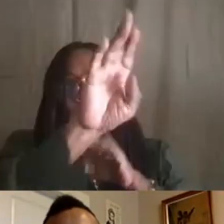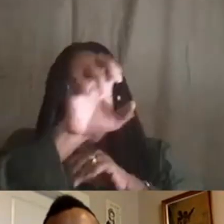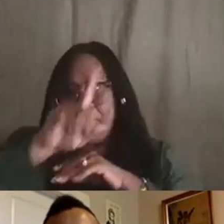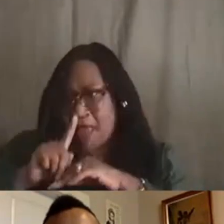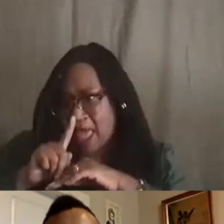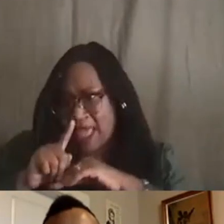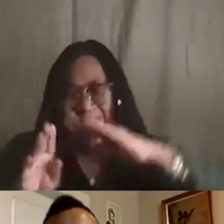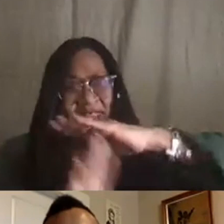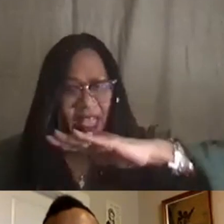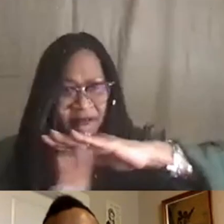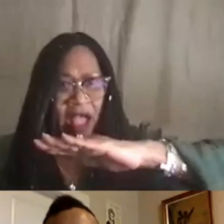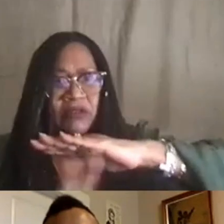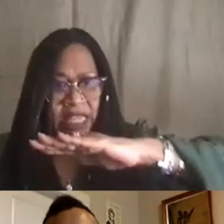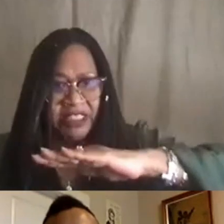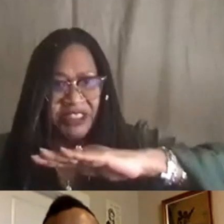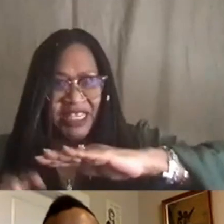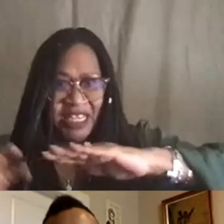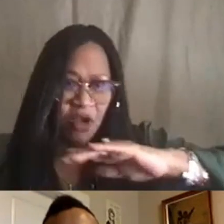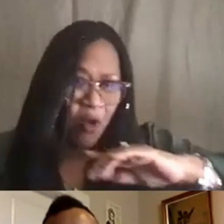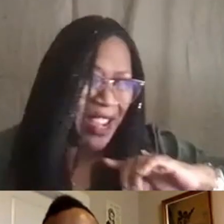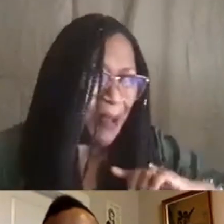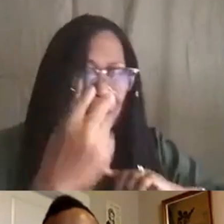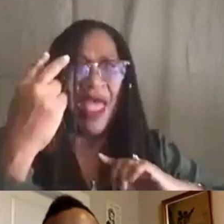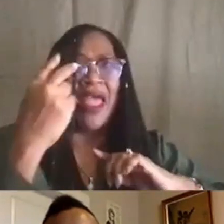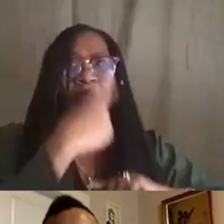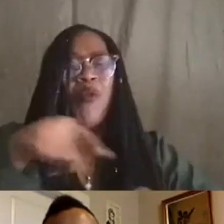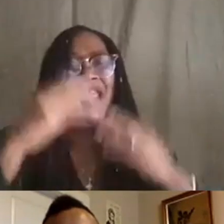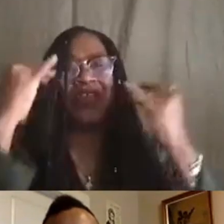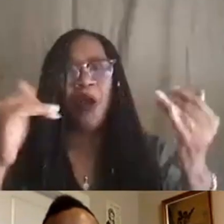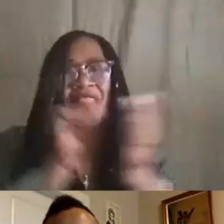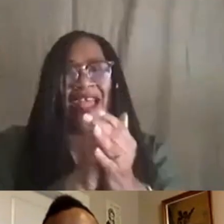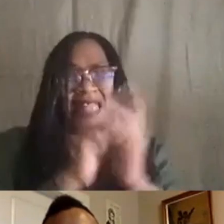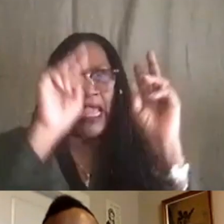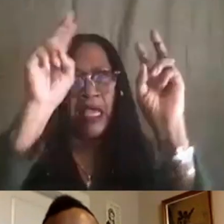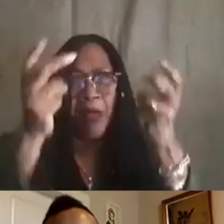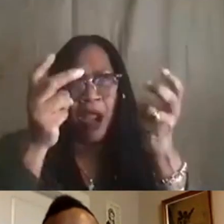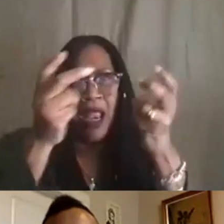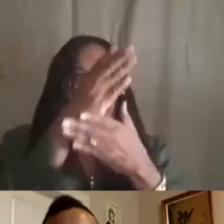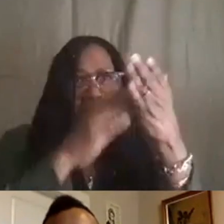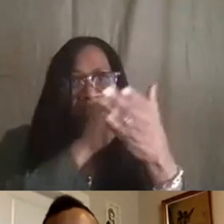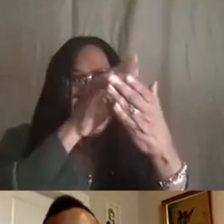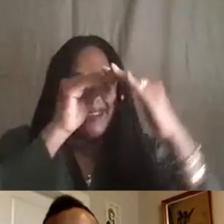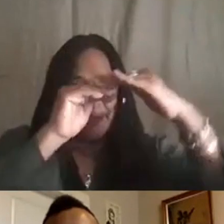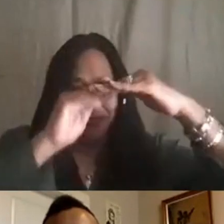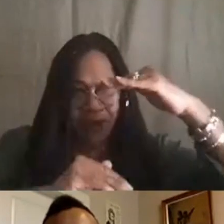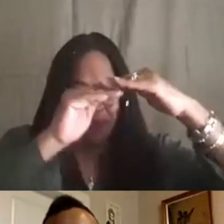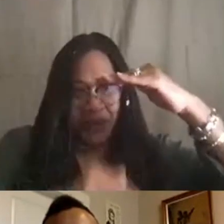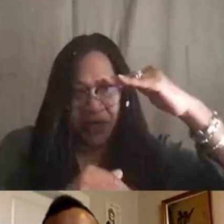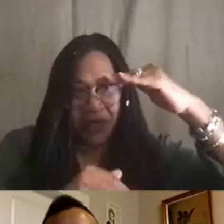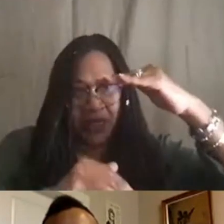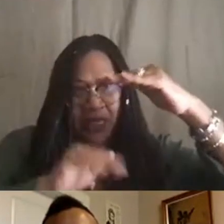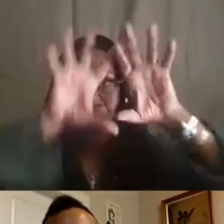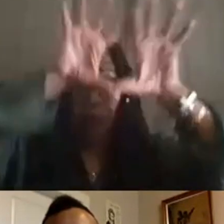as an always already existing subtext, right, for everything that we might be trying to build on top of